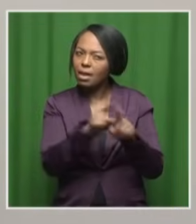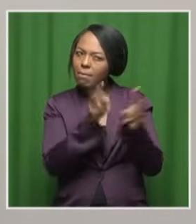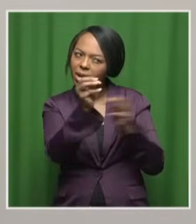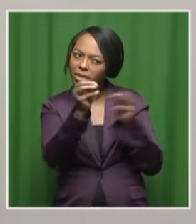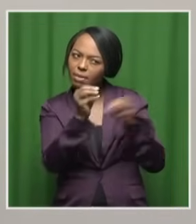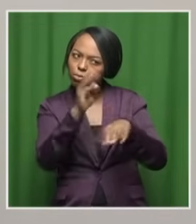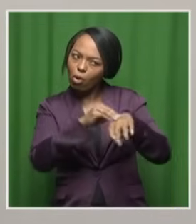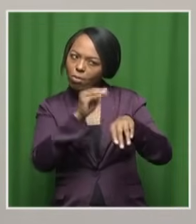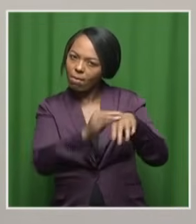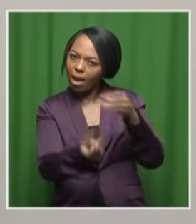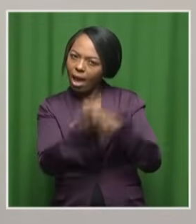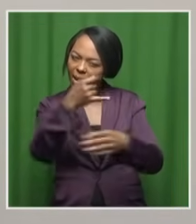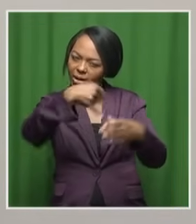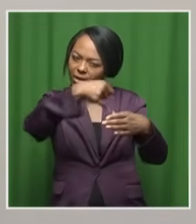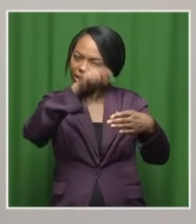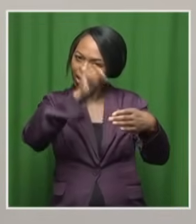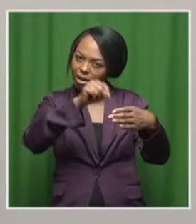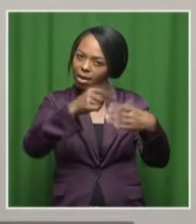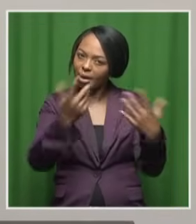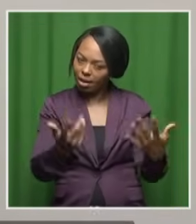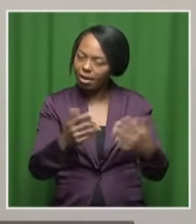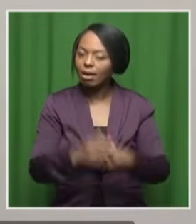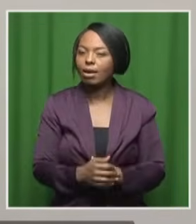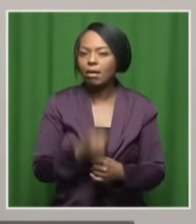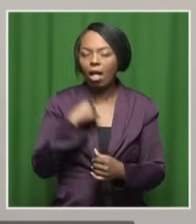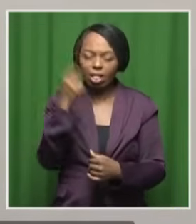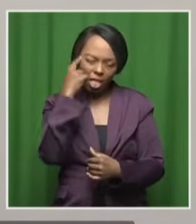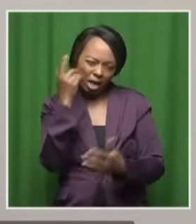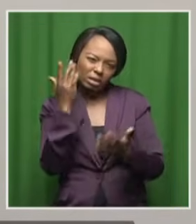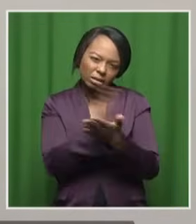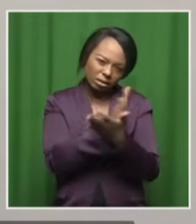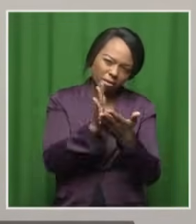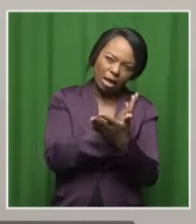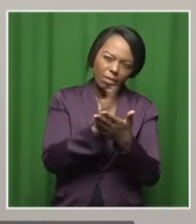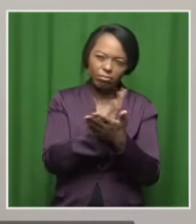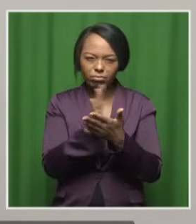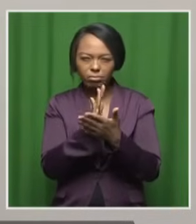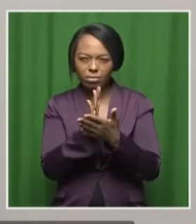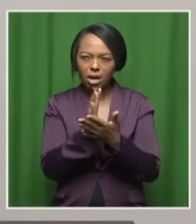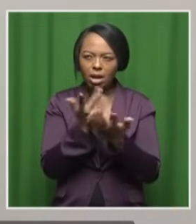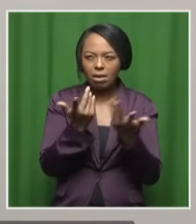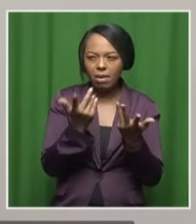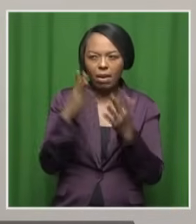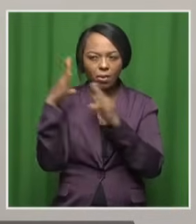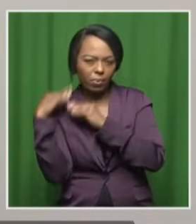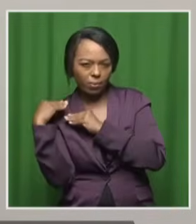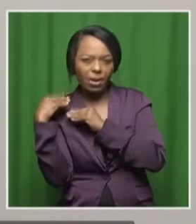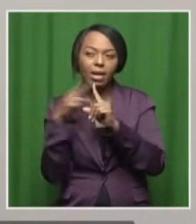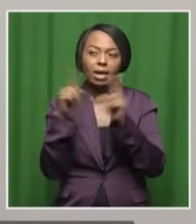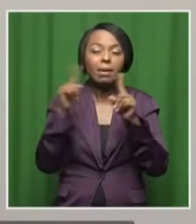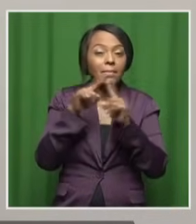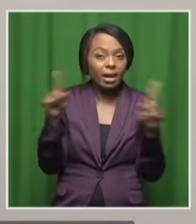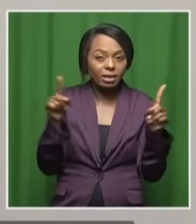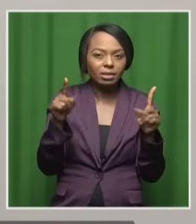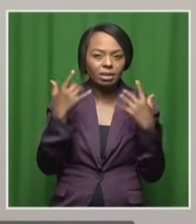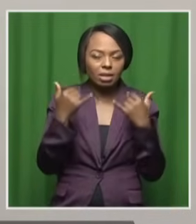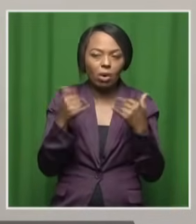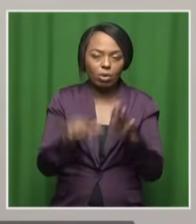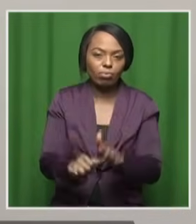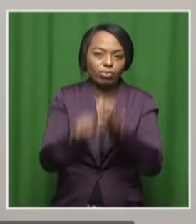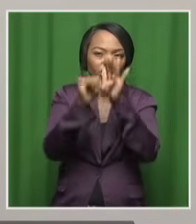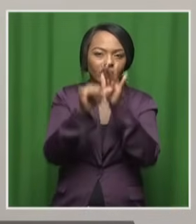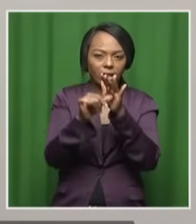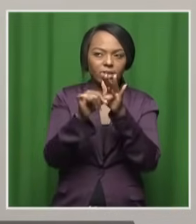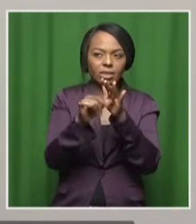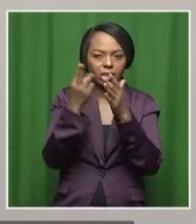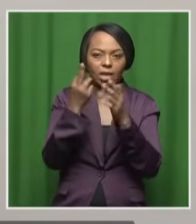that exist at that institution. So we think there is wiggle room somewhere in that fuel price, but a review of that fuel price is absolutely critical to determine